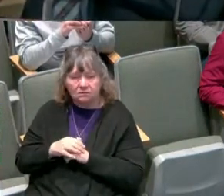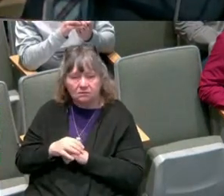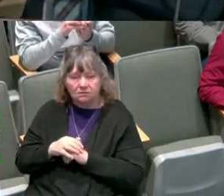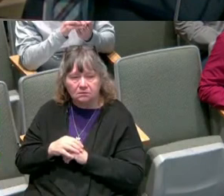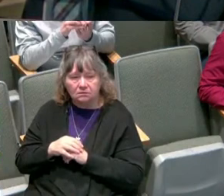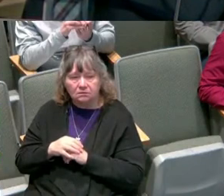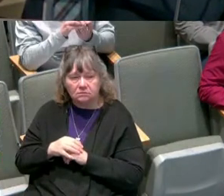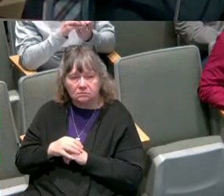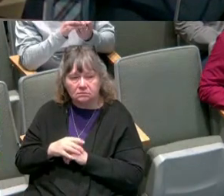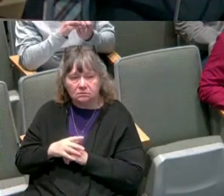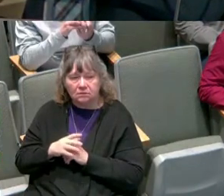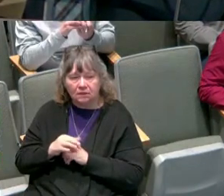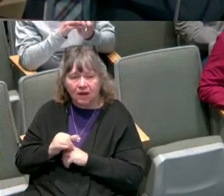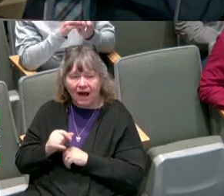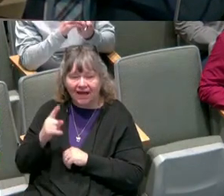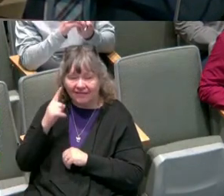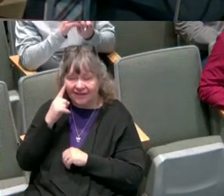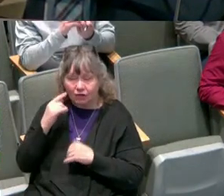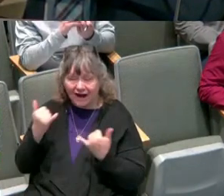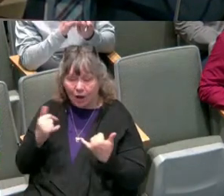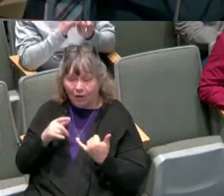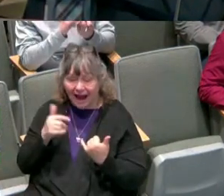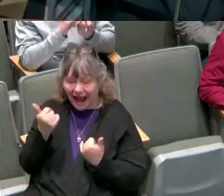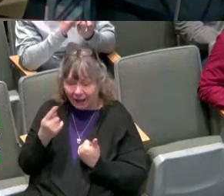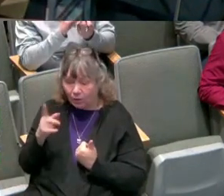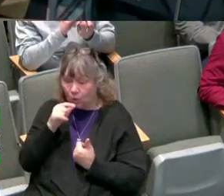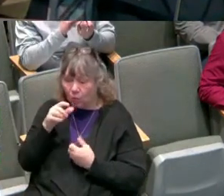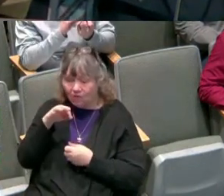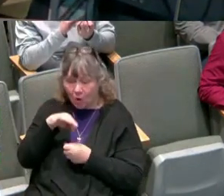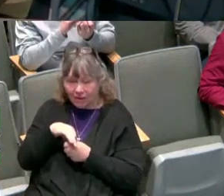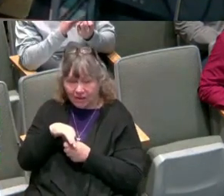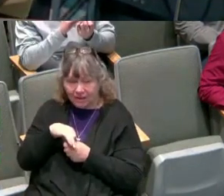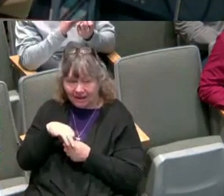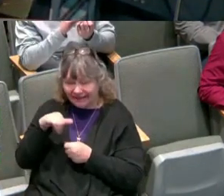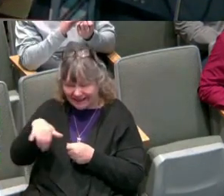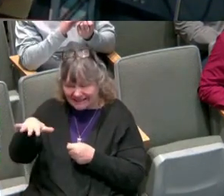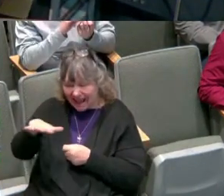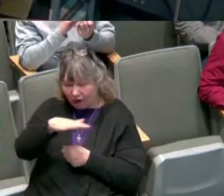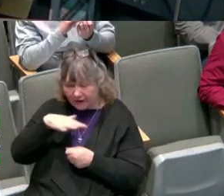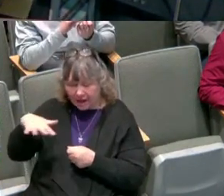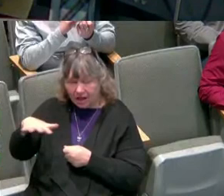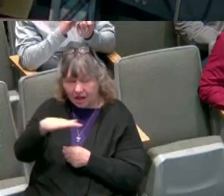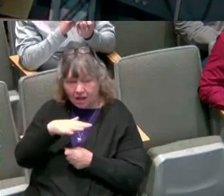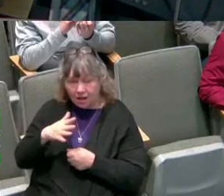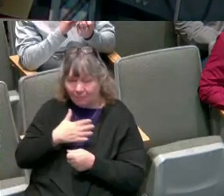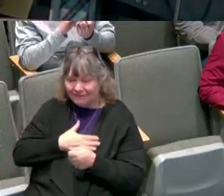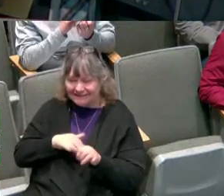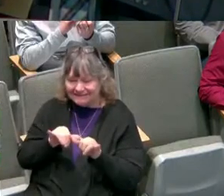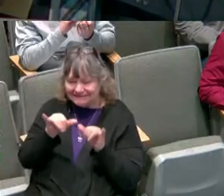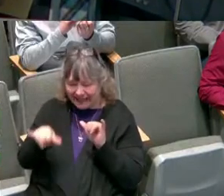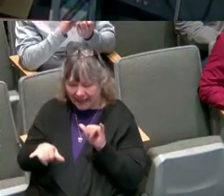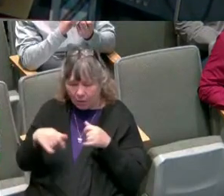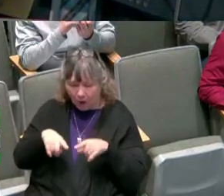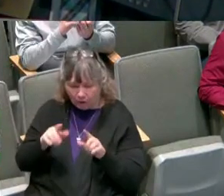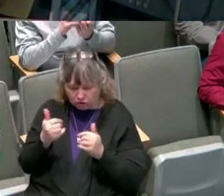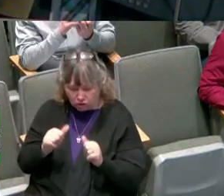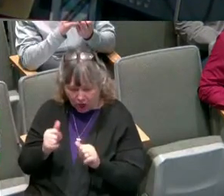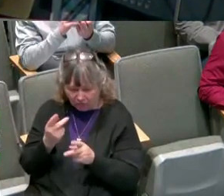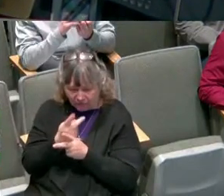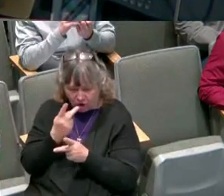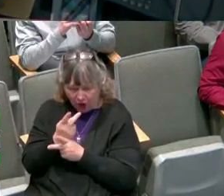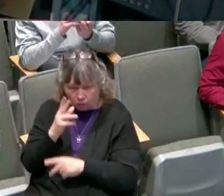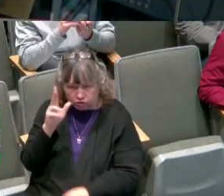um I think right now anyone who voted and is in this area if you could stay in here while we try to figure